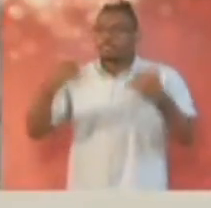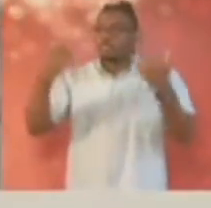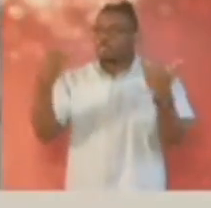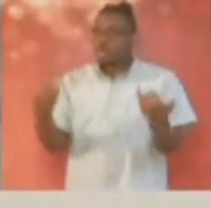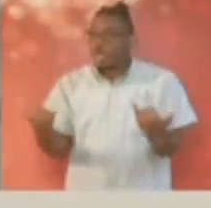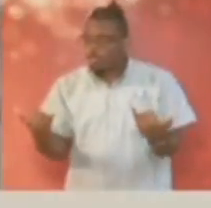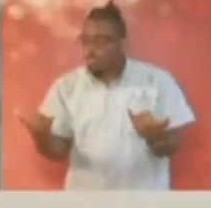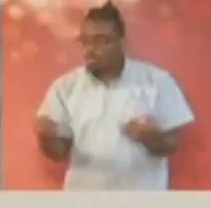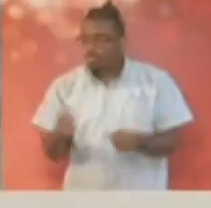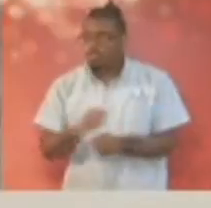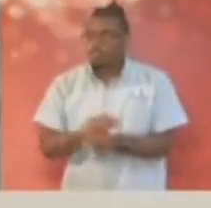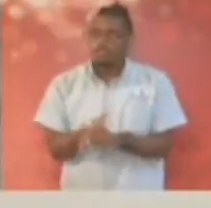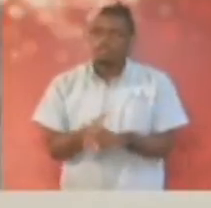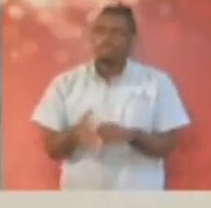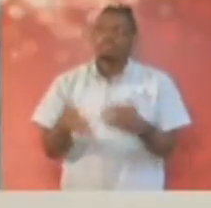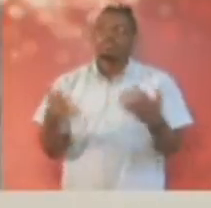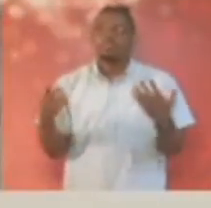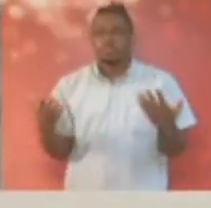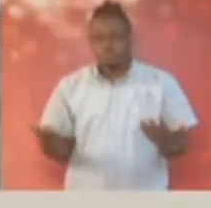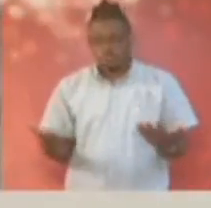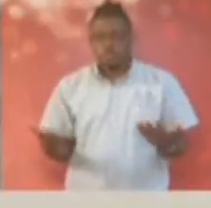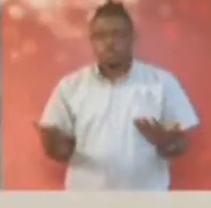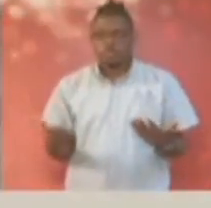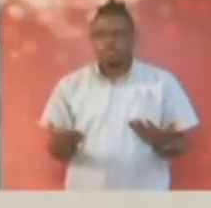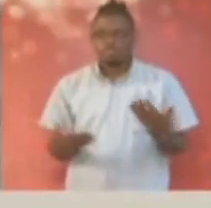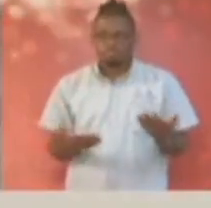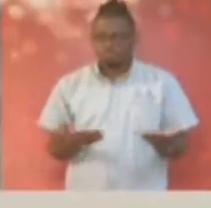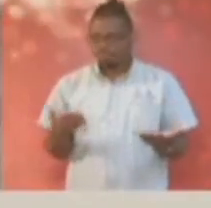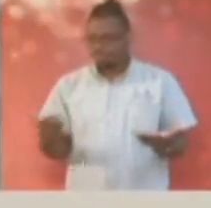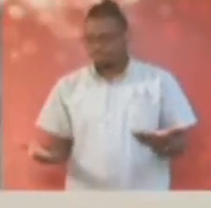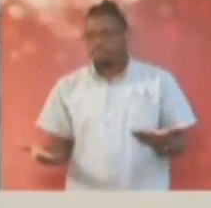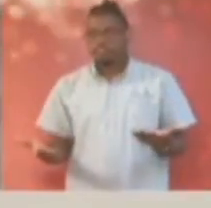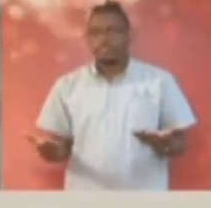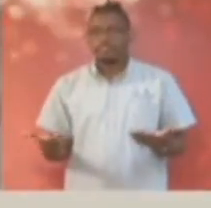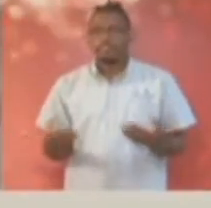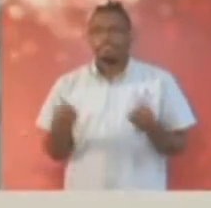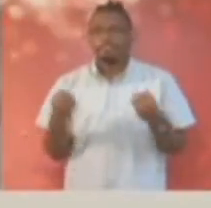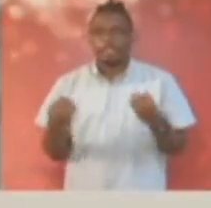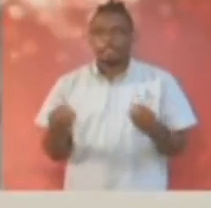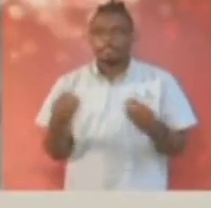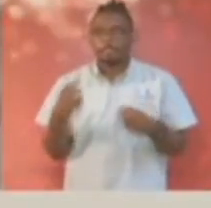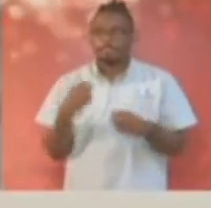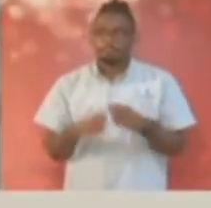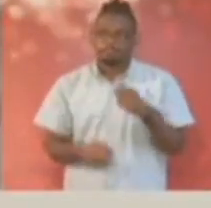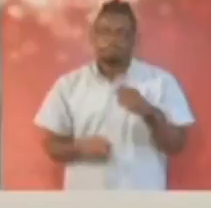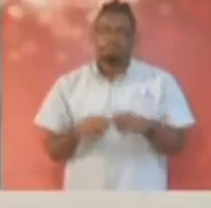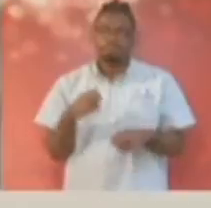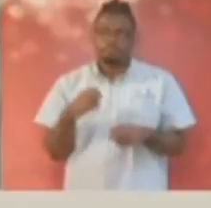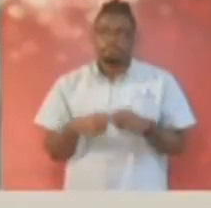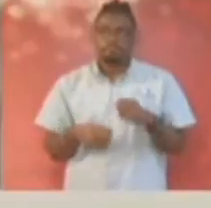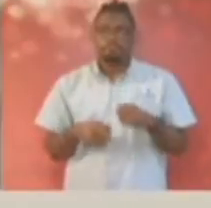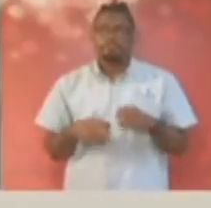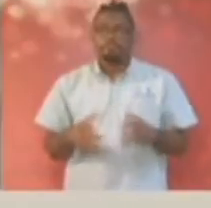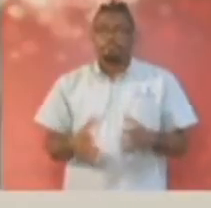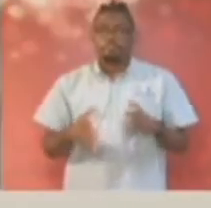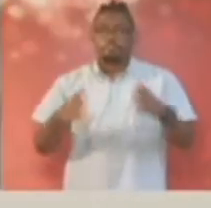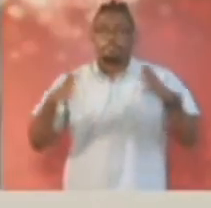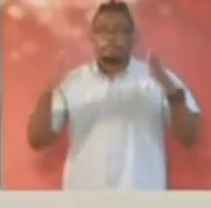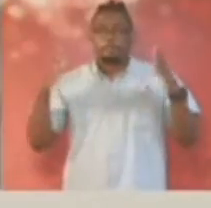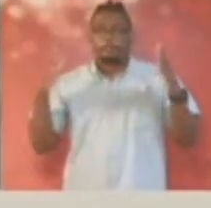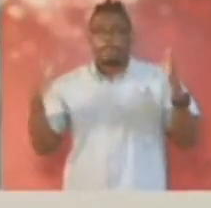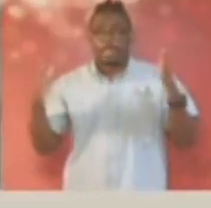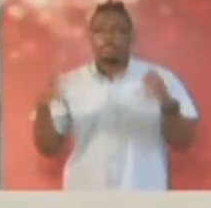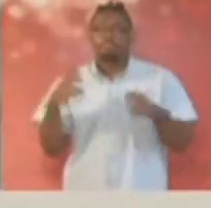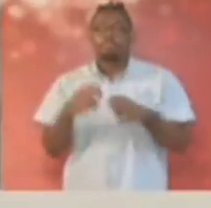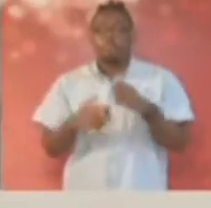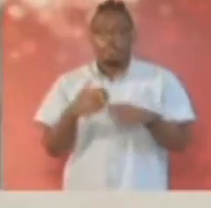ever could think of about a perfect storm in healthcare. So it's a huge burden in healthcare that the country is facing